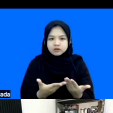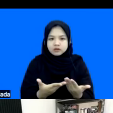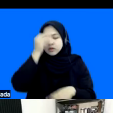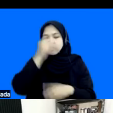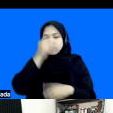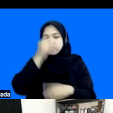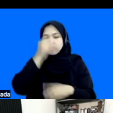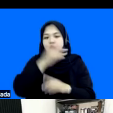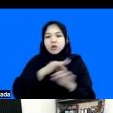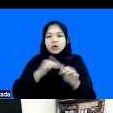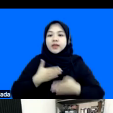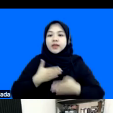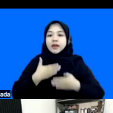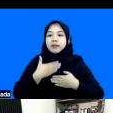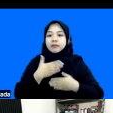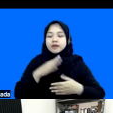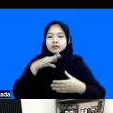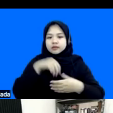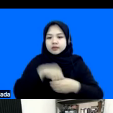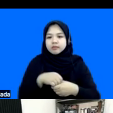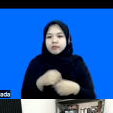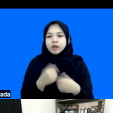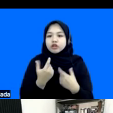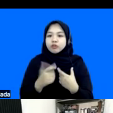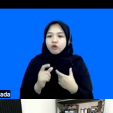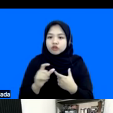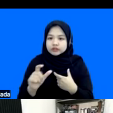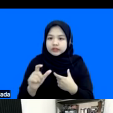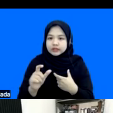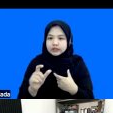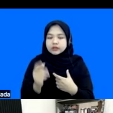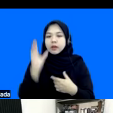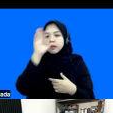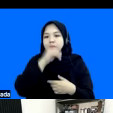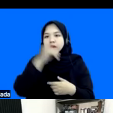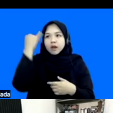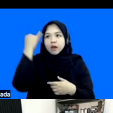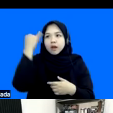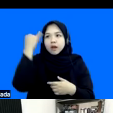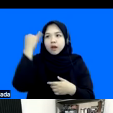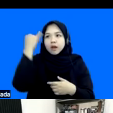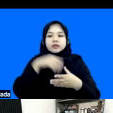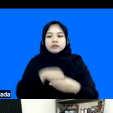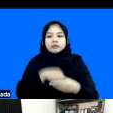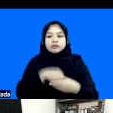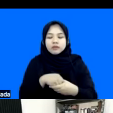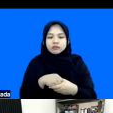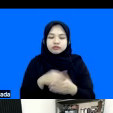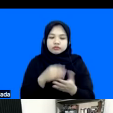process, understand what the ideas involved, and even share their own.